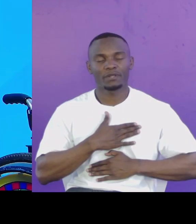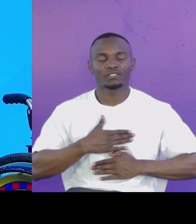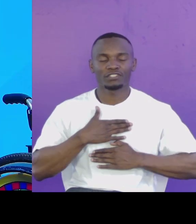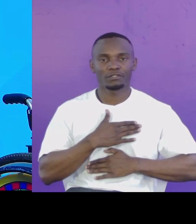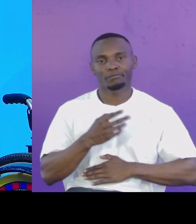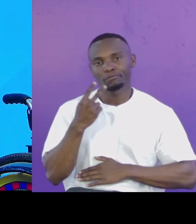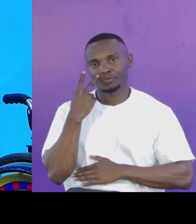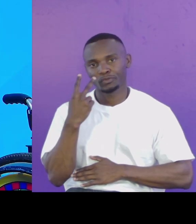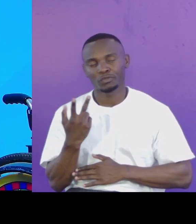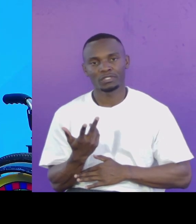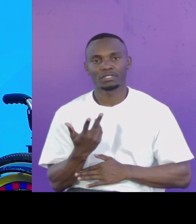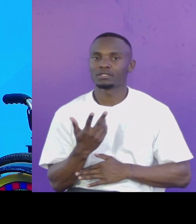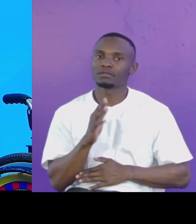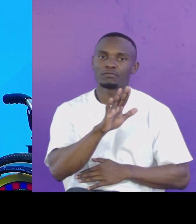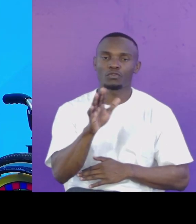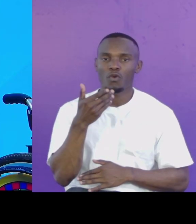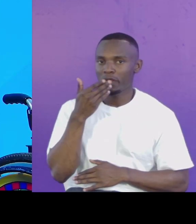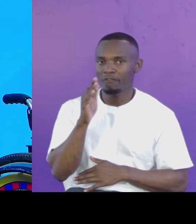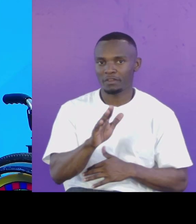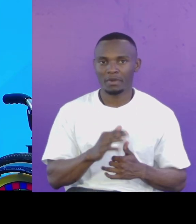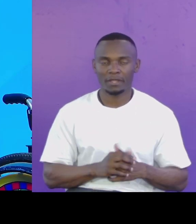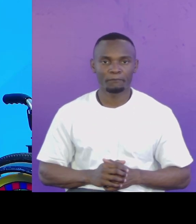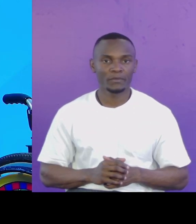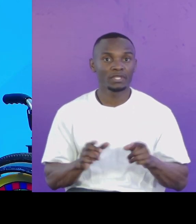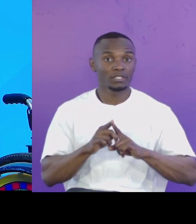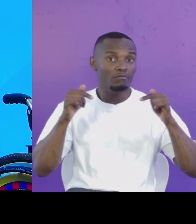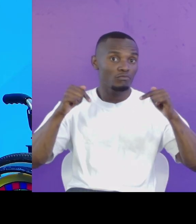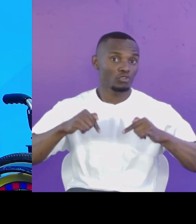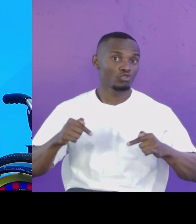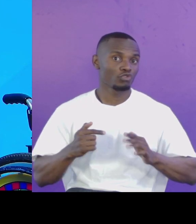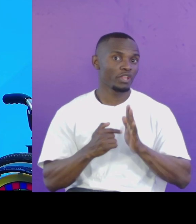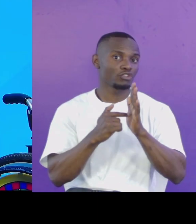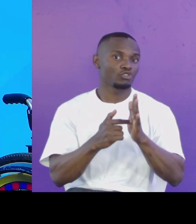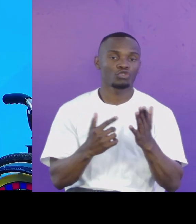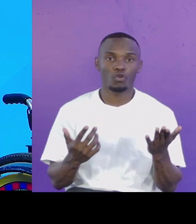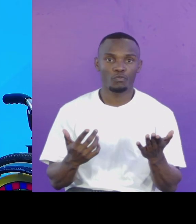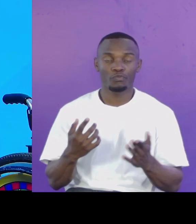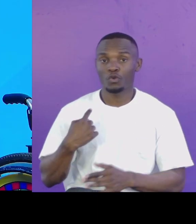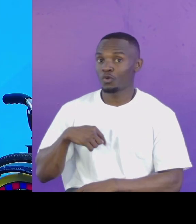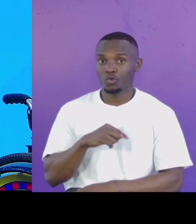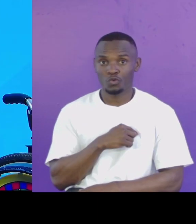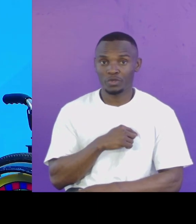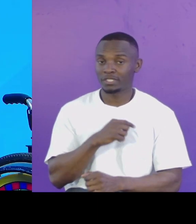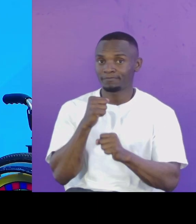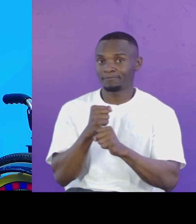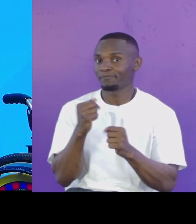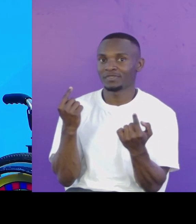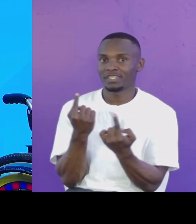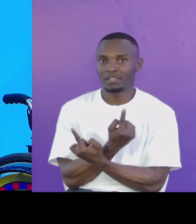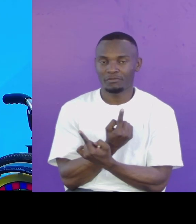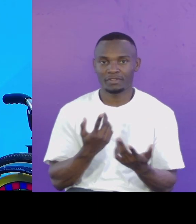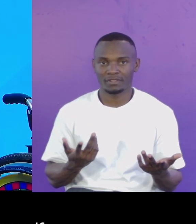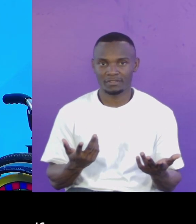see what you have to say. In today's show, we are doing it a little bit